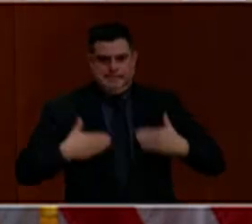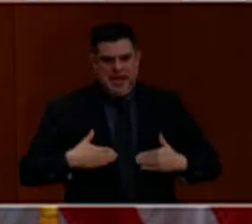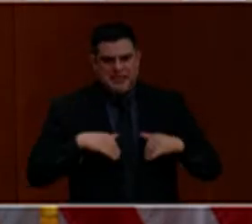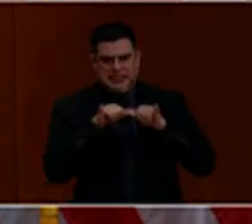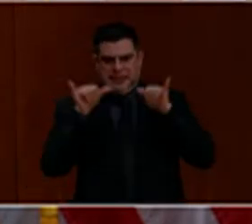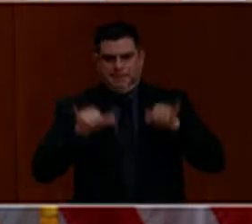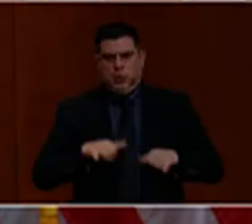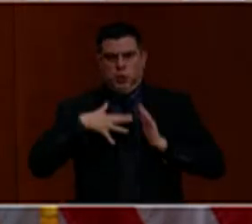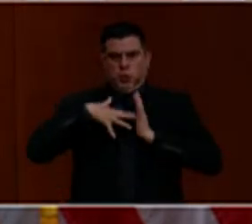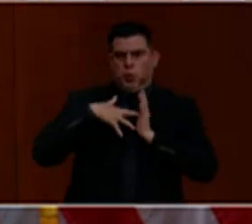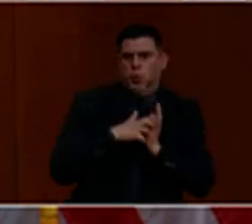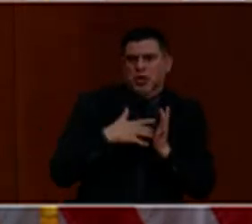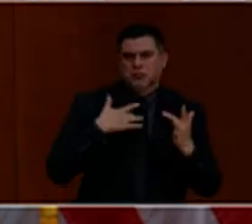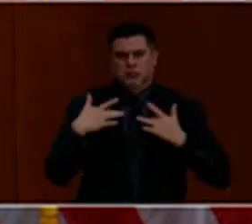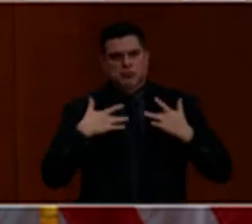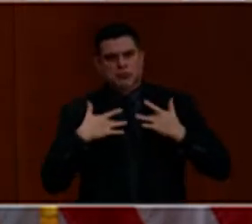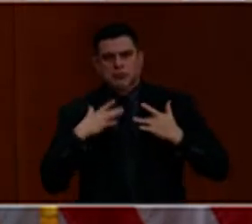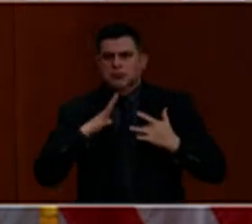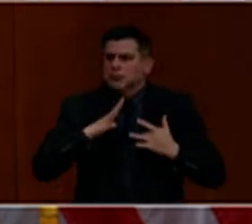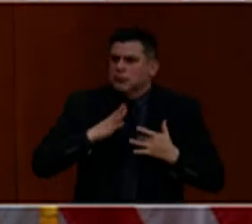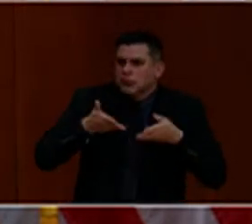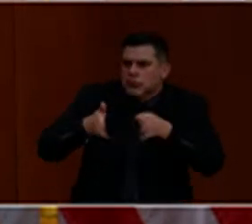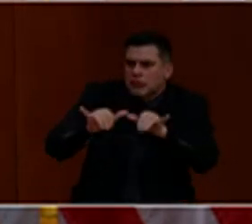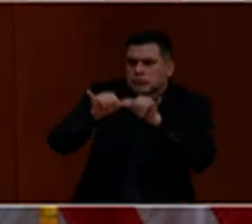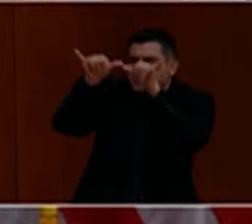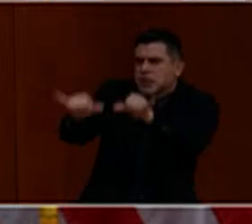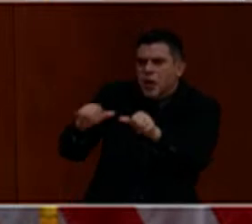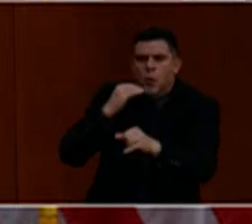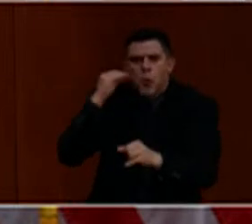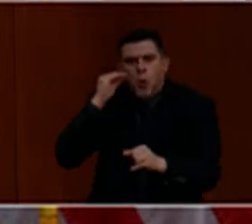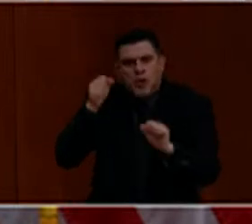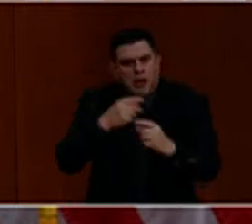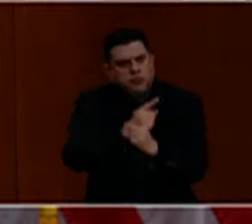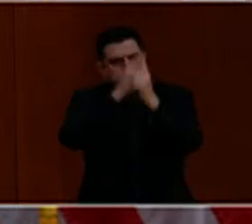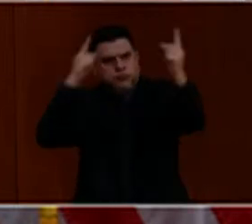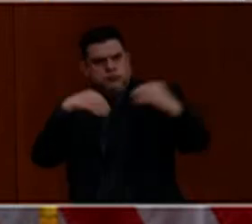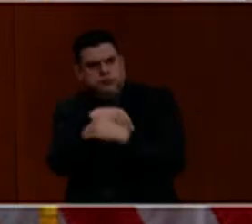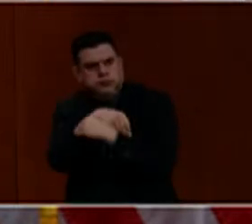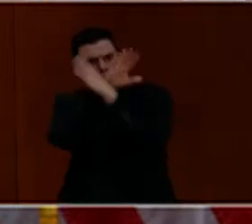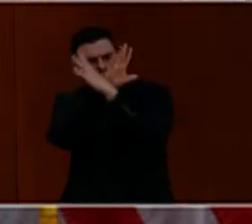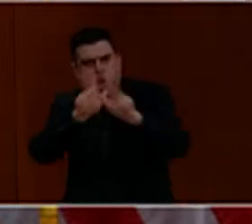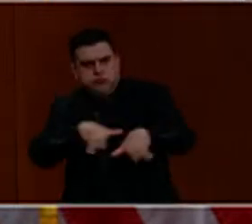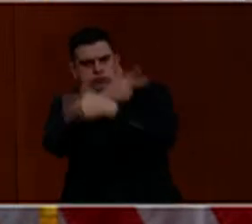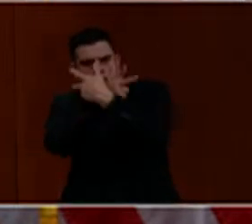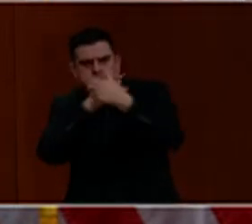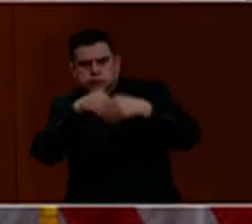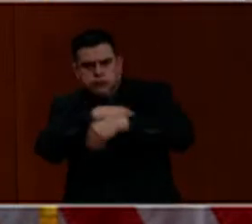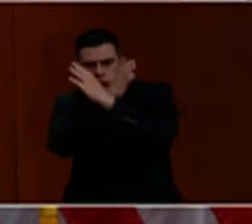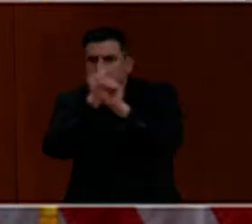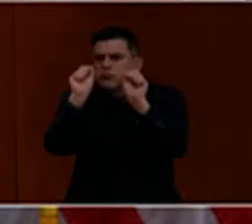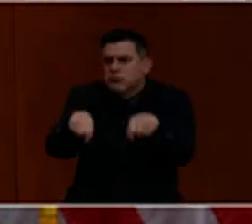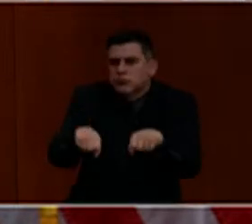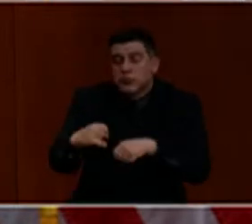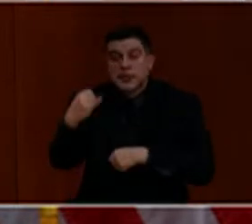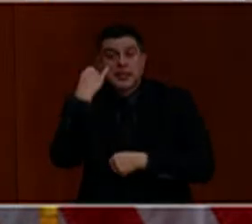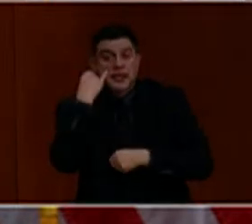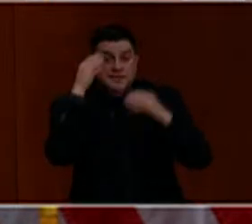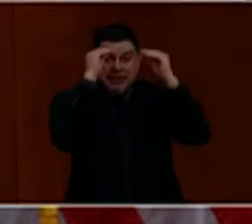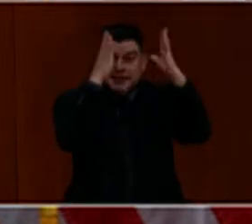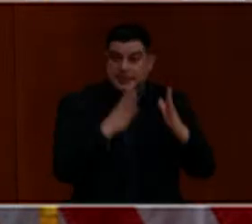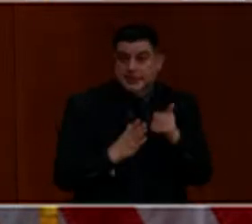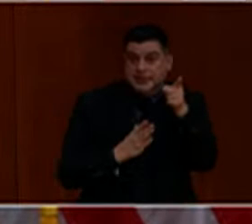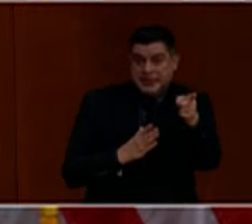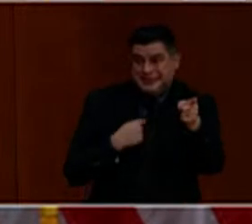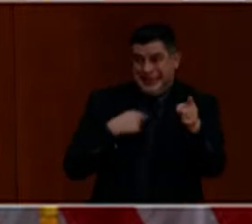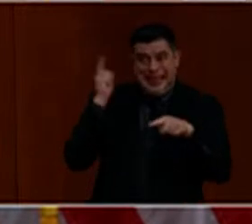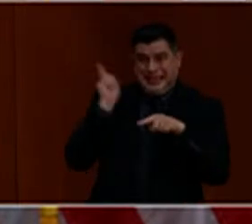don't feel comfortable, even if they're not in that environment, make accommodations for them, to want to do distance. What you're going to find is there's